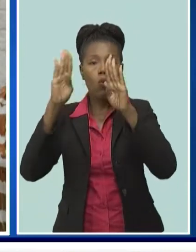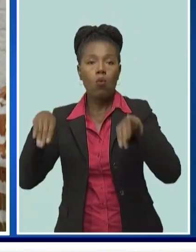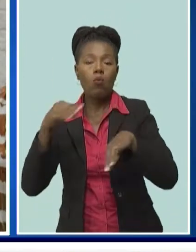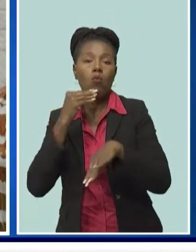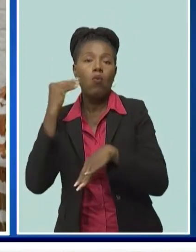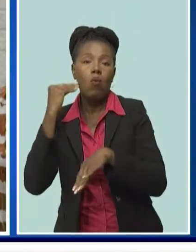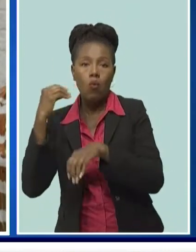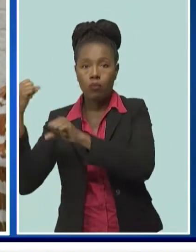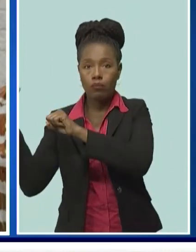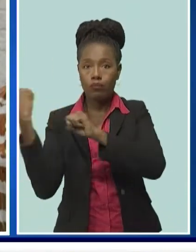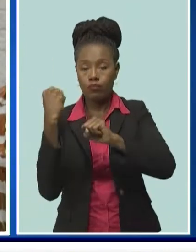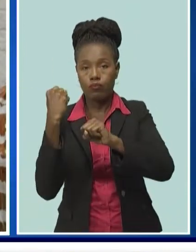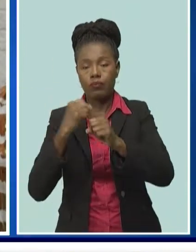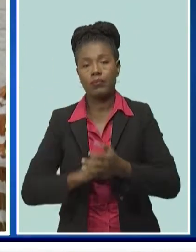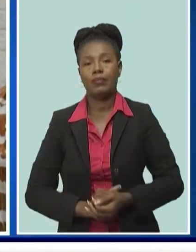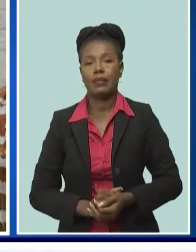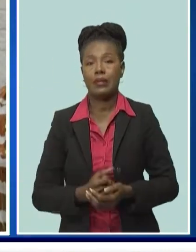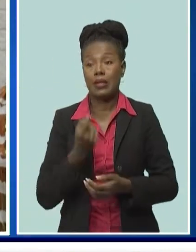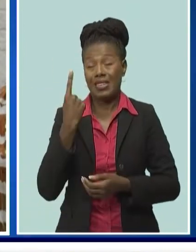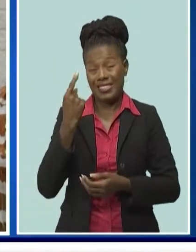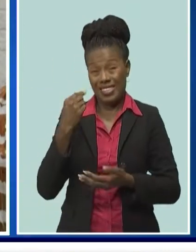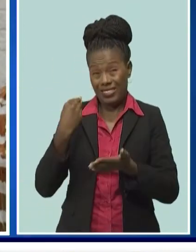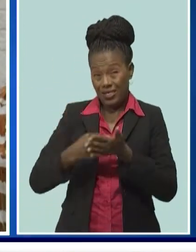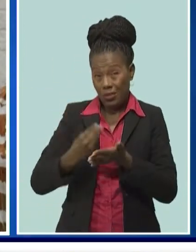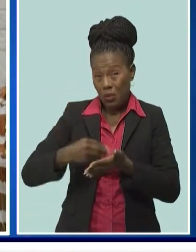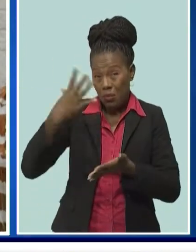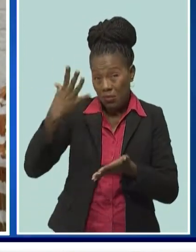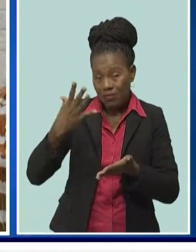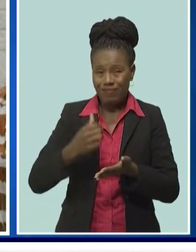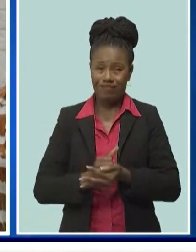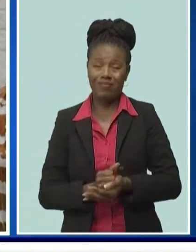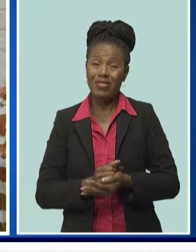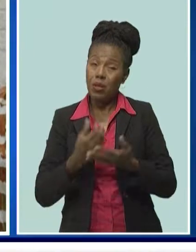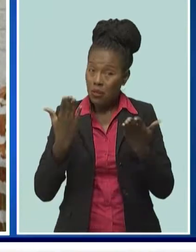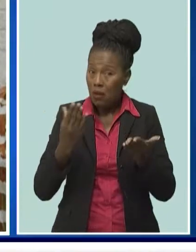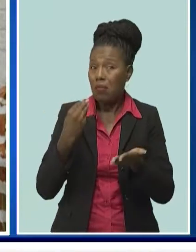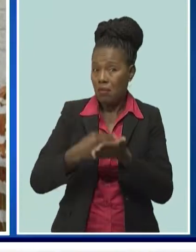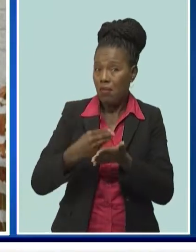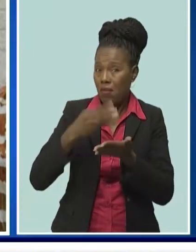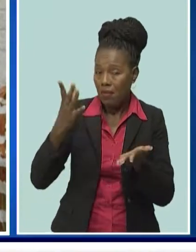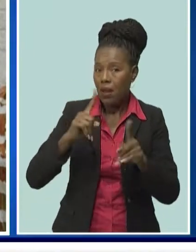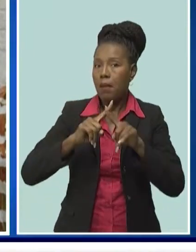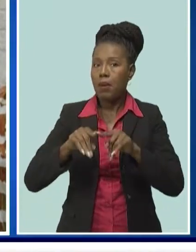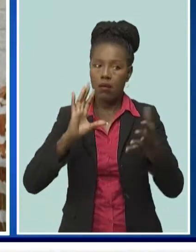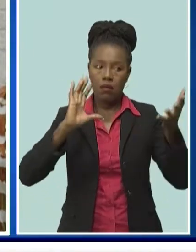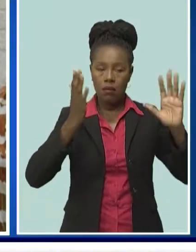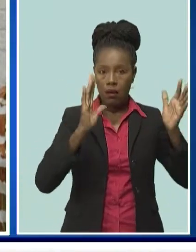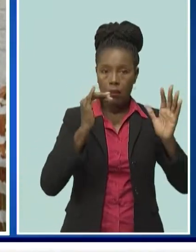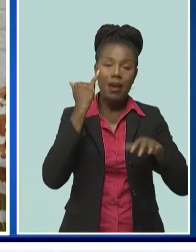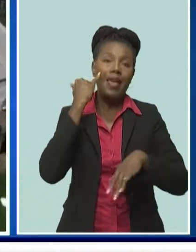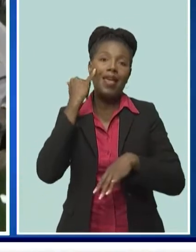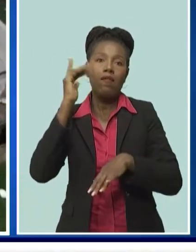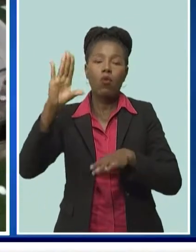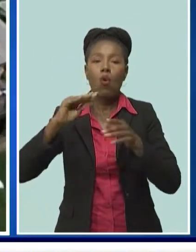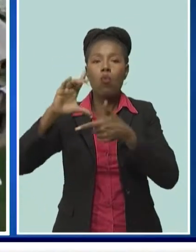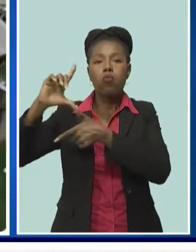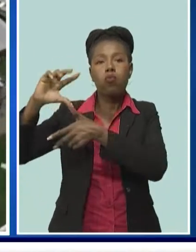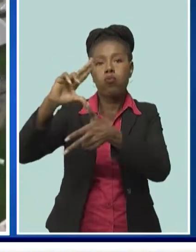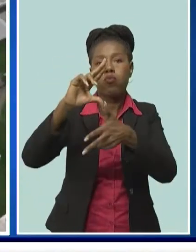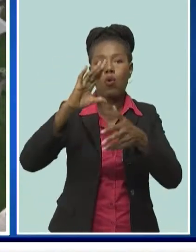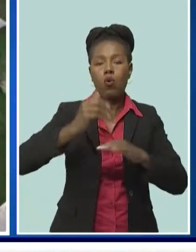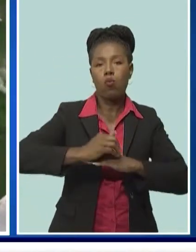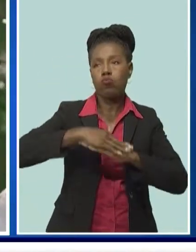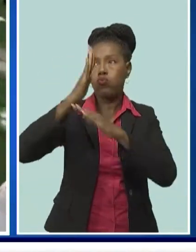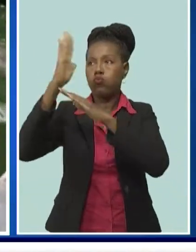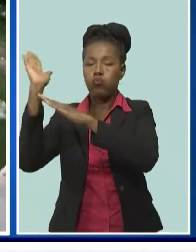They're significant. It's a significant amount of money, but it is still something in comparison to what you'd be spending if you have to replace a roof